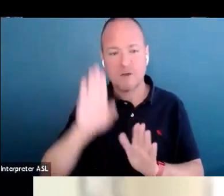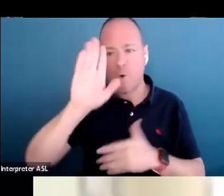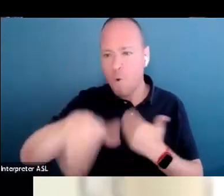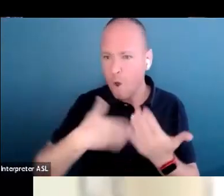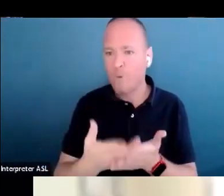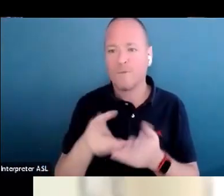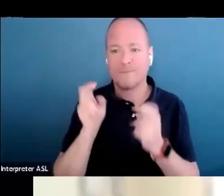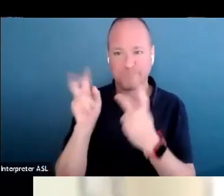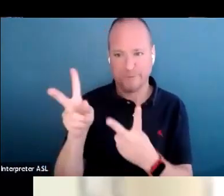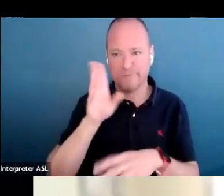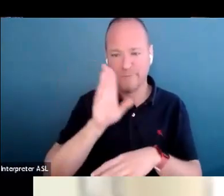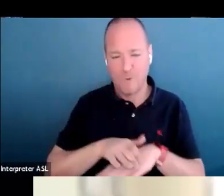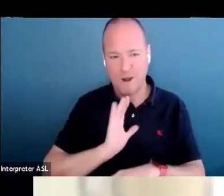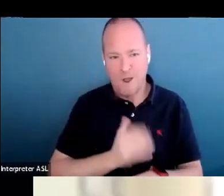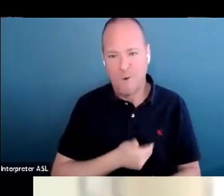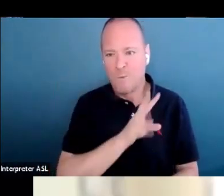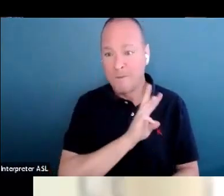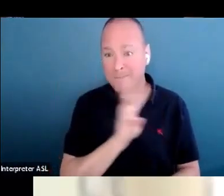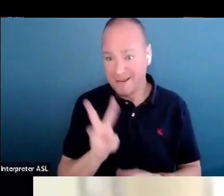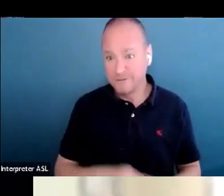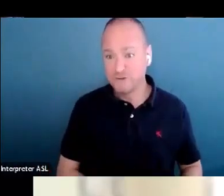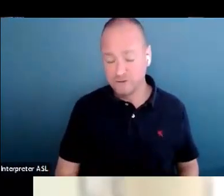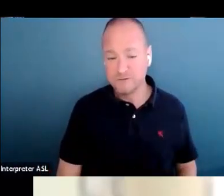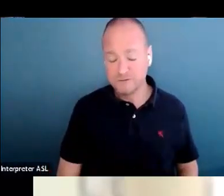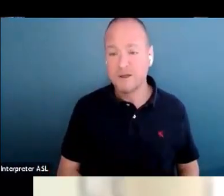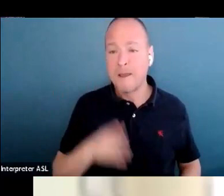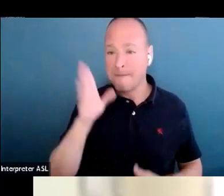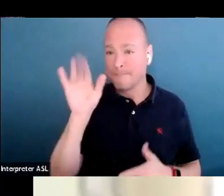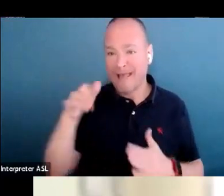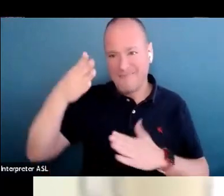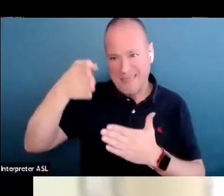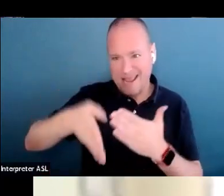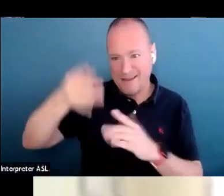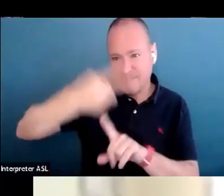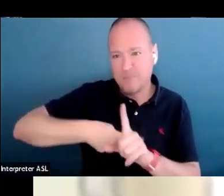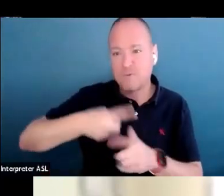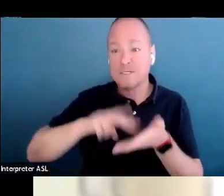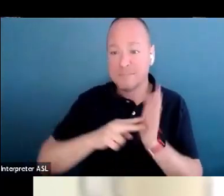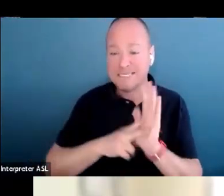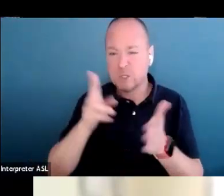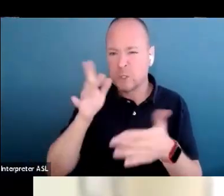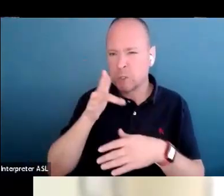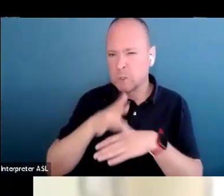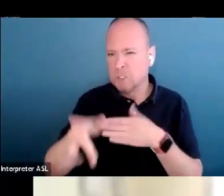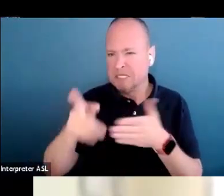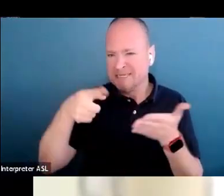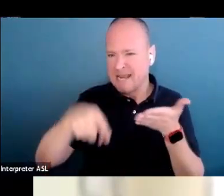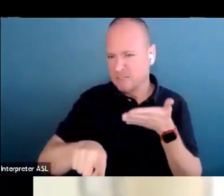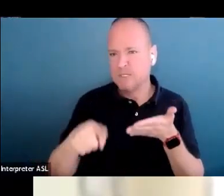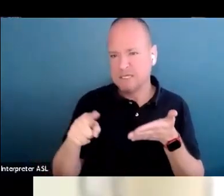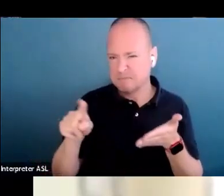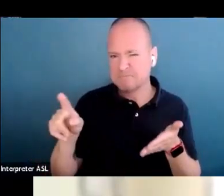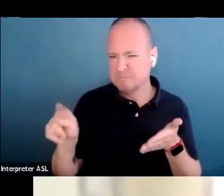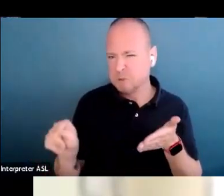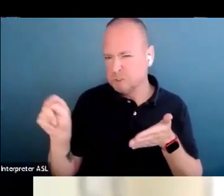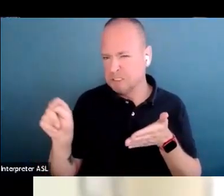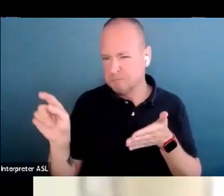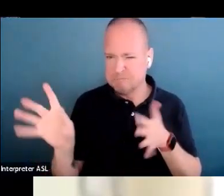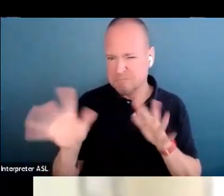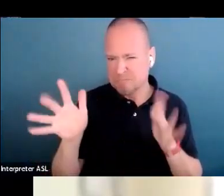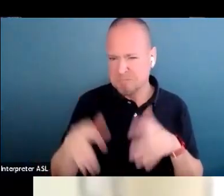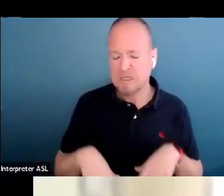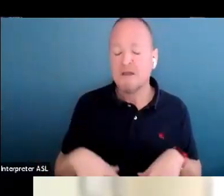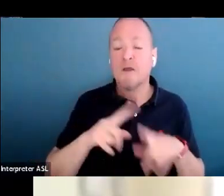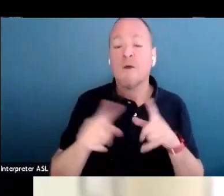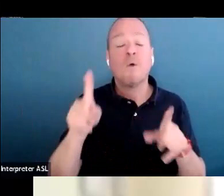on the AAC Counts webpage by the end of the month, which is early next week. When everything is posted, we'll be sure to email everyone